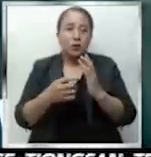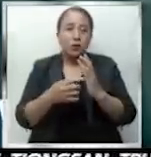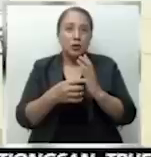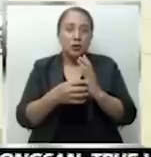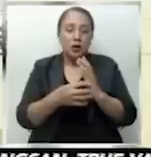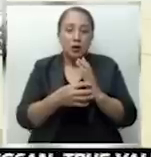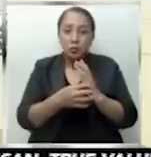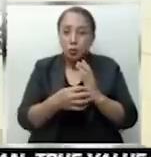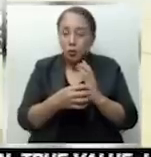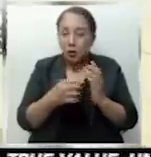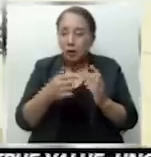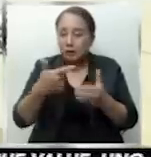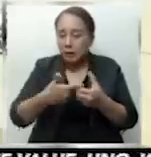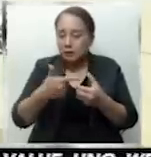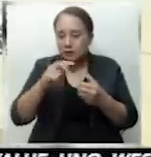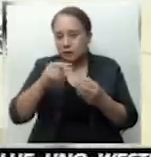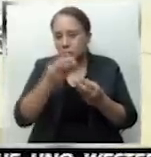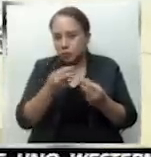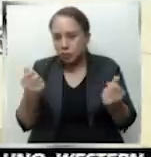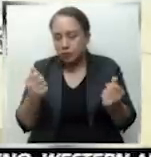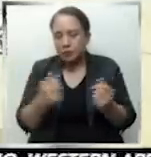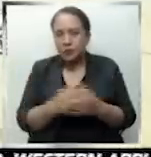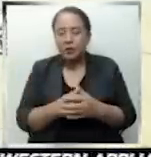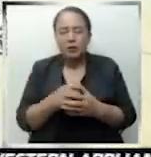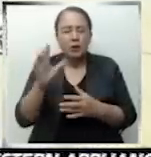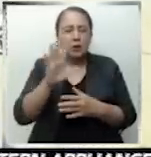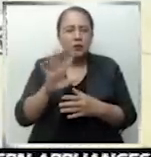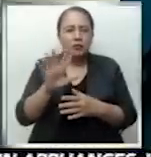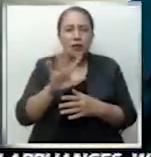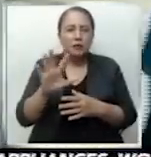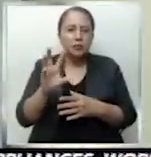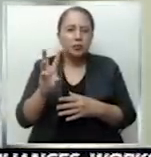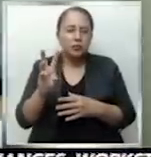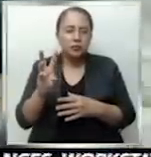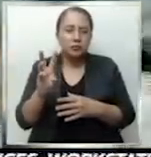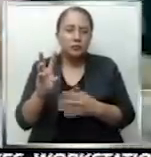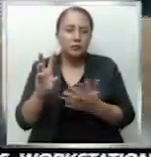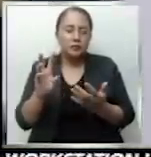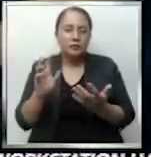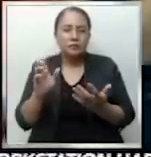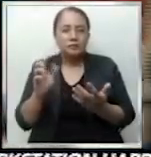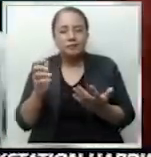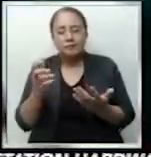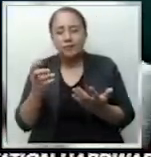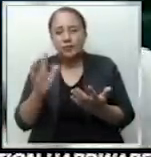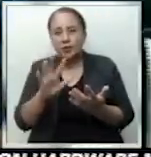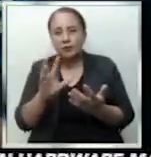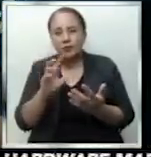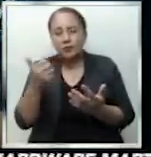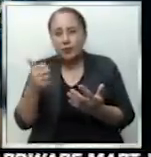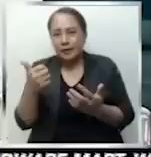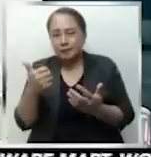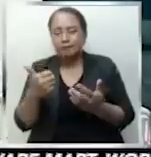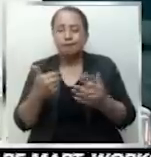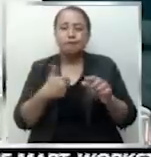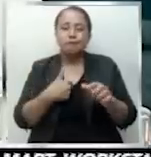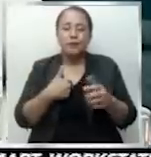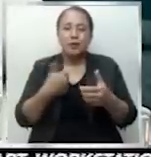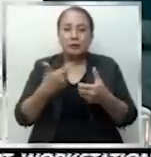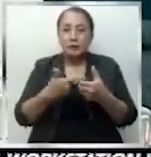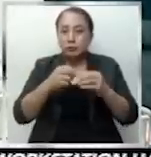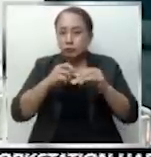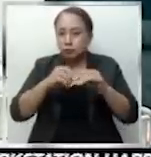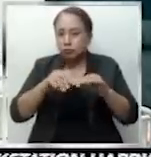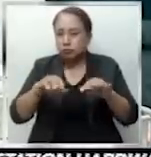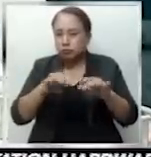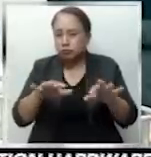be addressed. Tinatayang 5 hanggang 10 litro ng langis kada oras ang posibleng tumatagas sa lumubog na motor tanker. Mahina raw